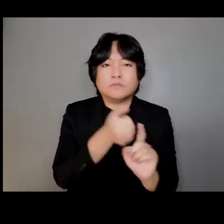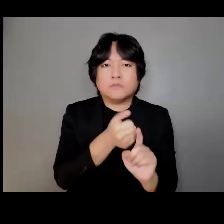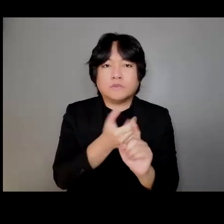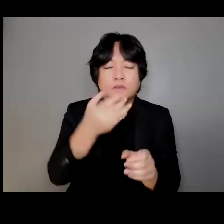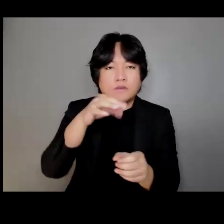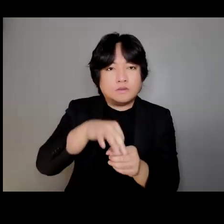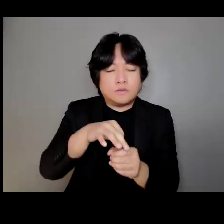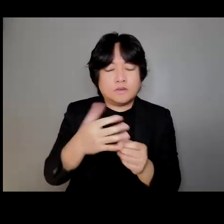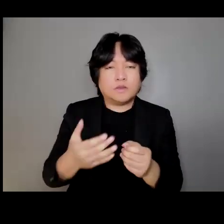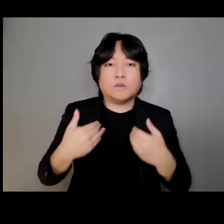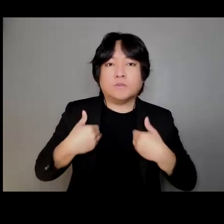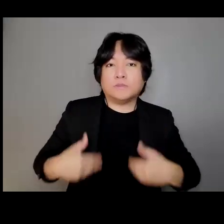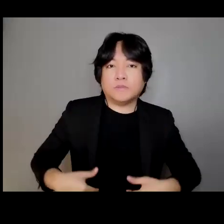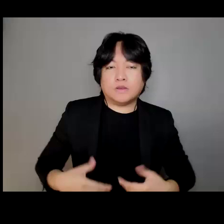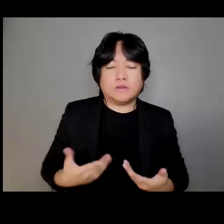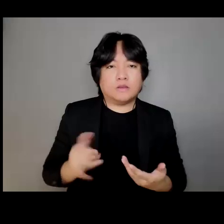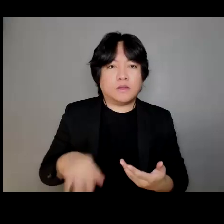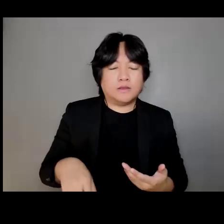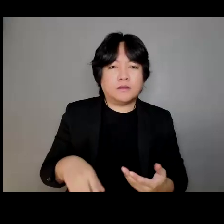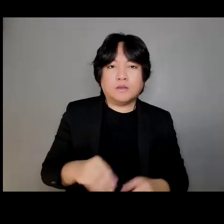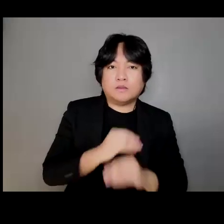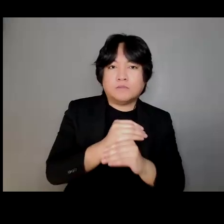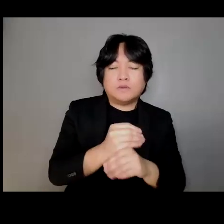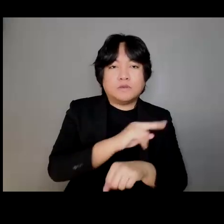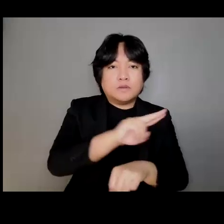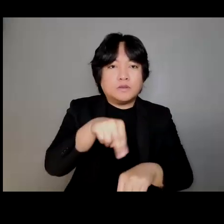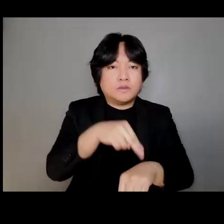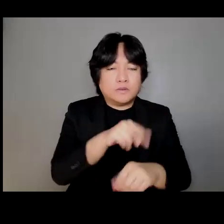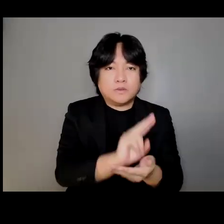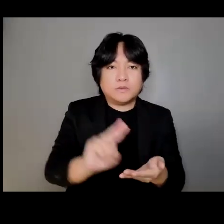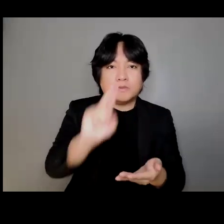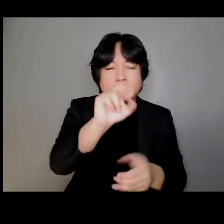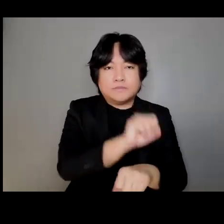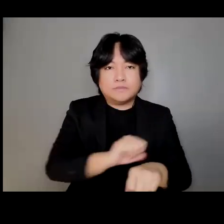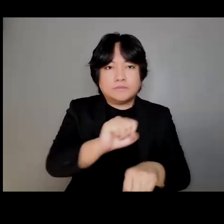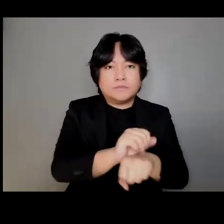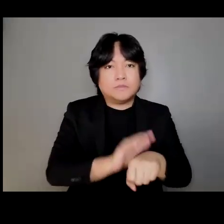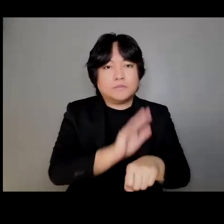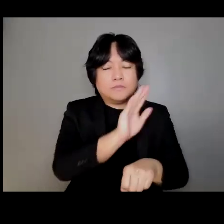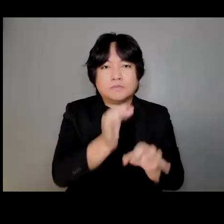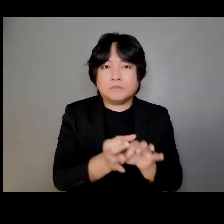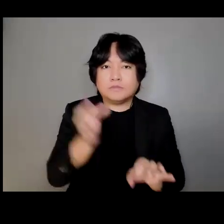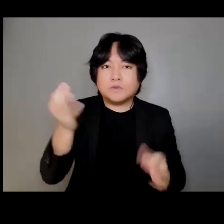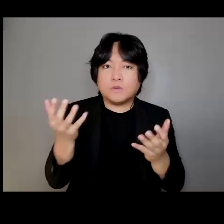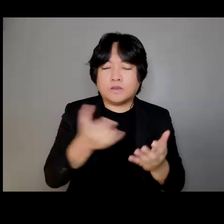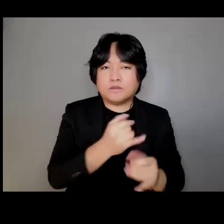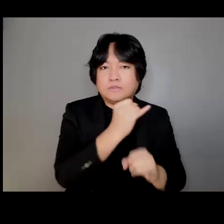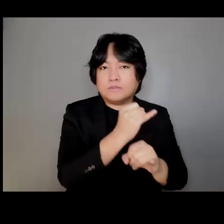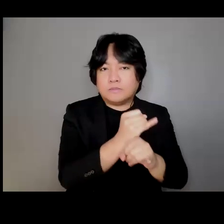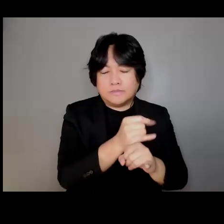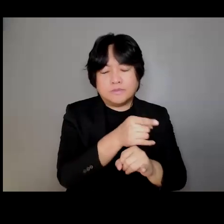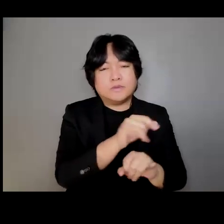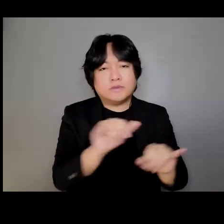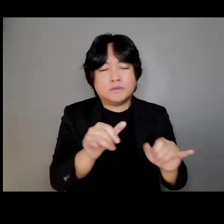College of Humanities and Social Sciences at the National University of Singapore. They earned their PhD in psychology from the same institution and